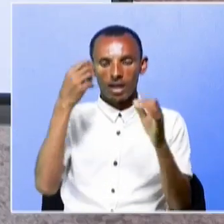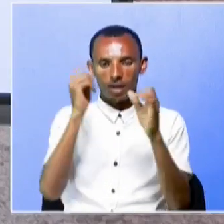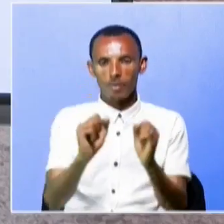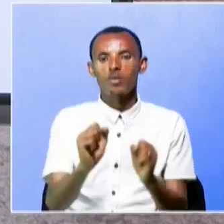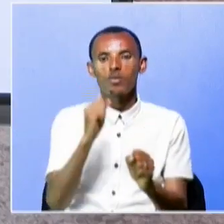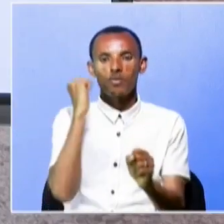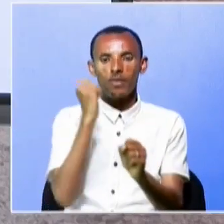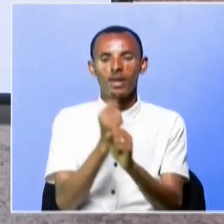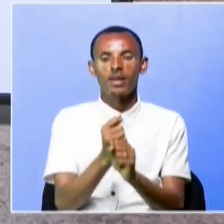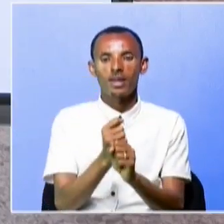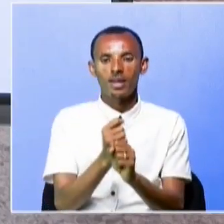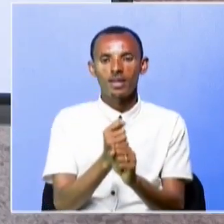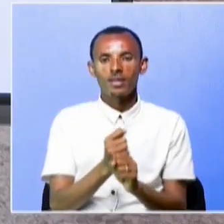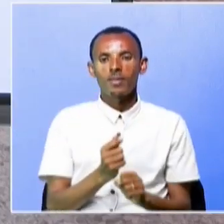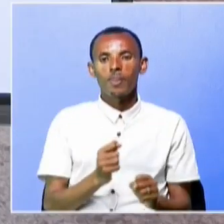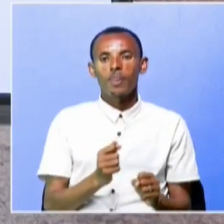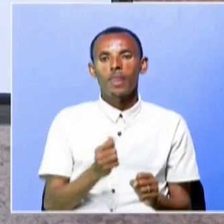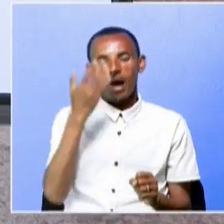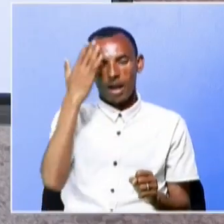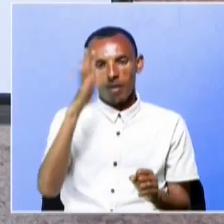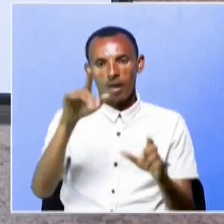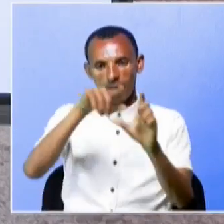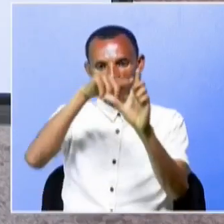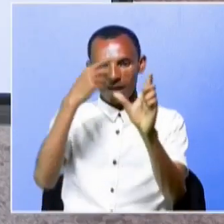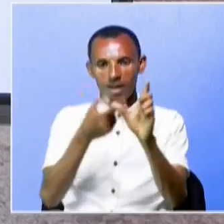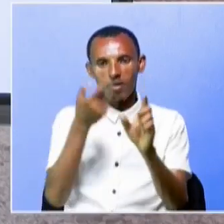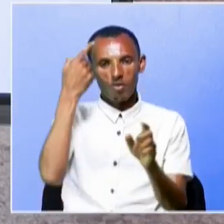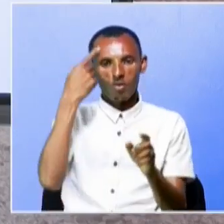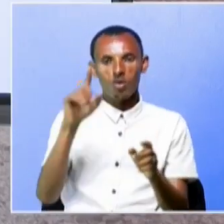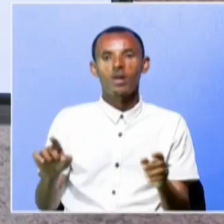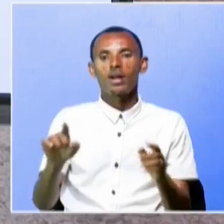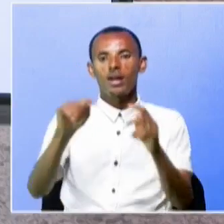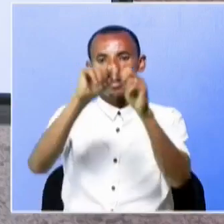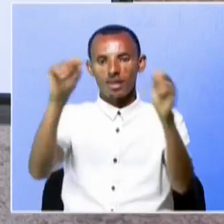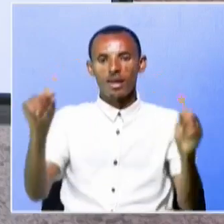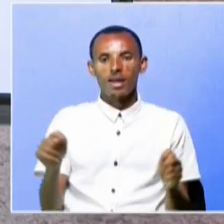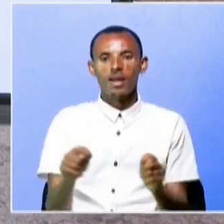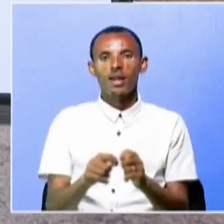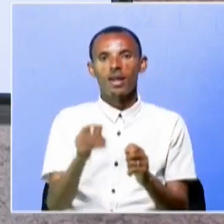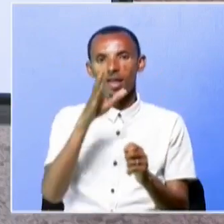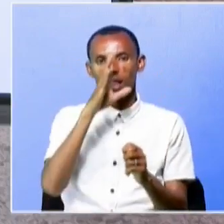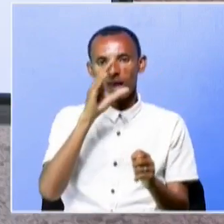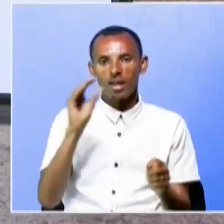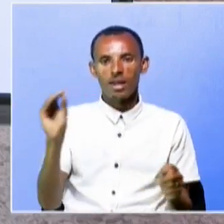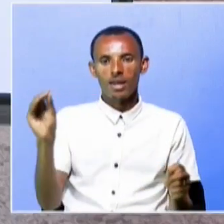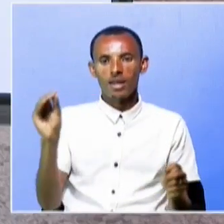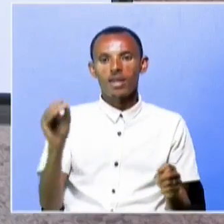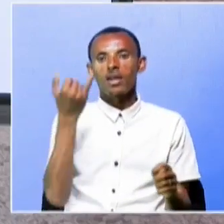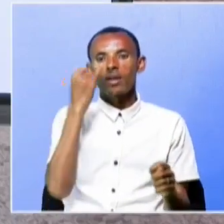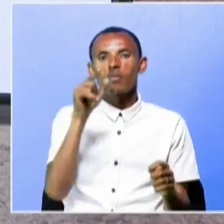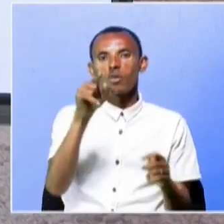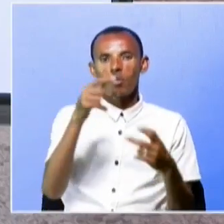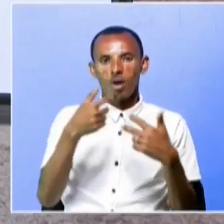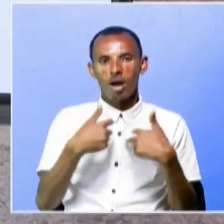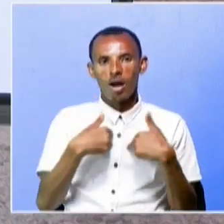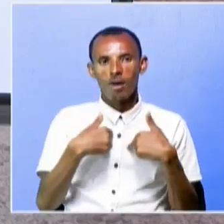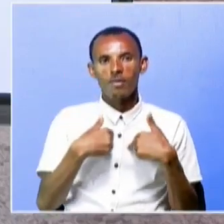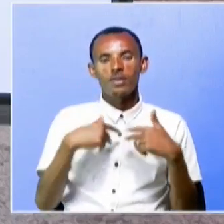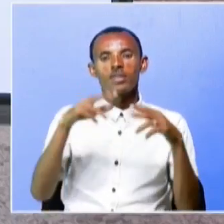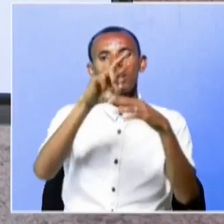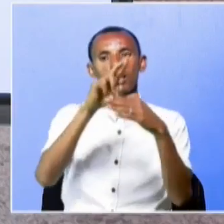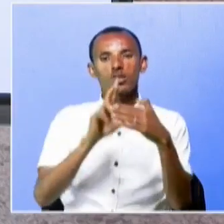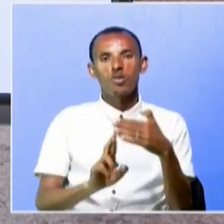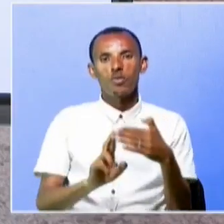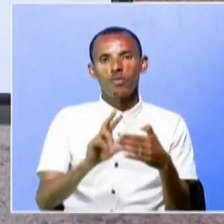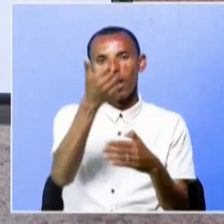find the unknown angles for a certain triangle. And if you have the ratio